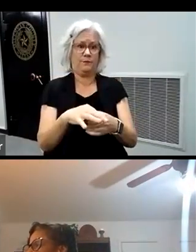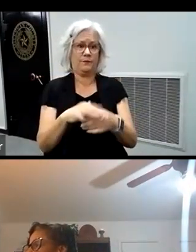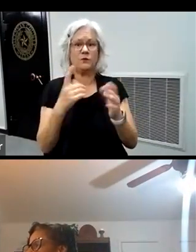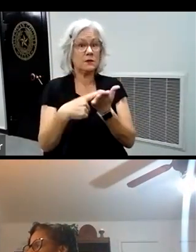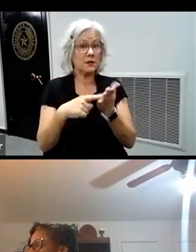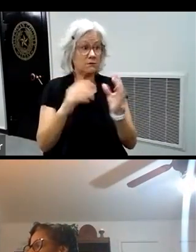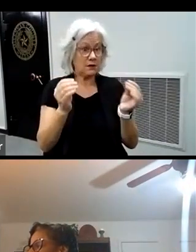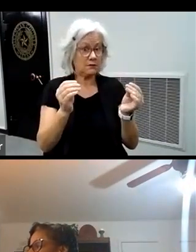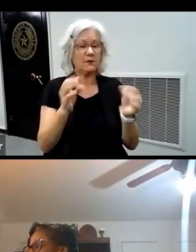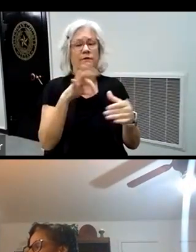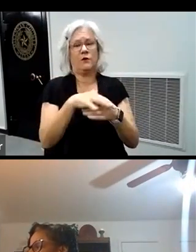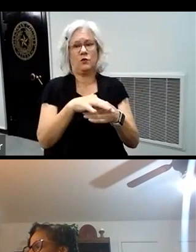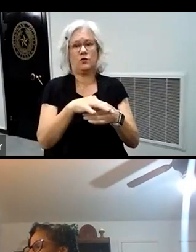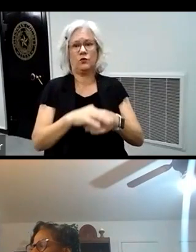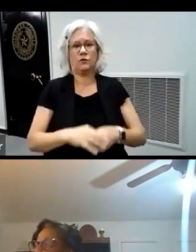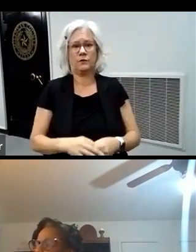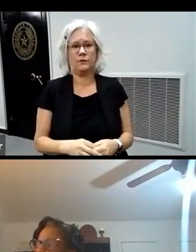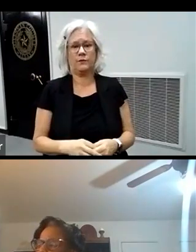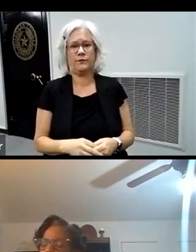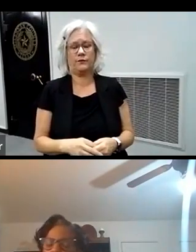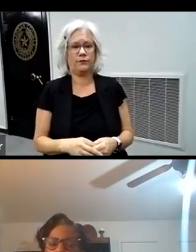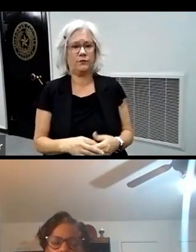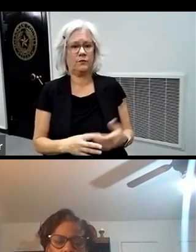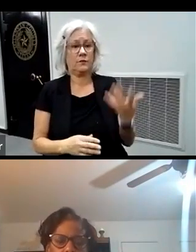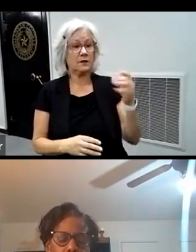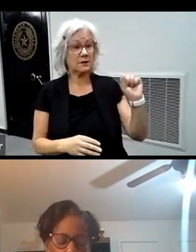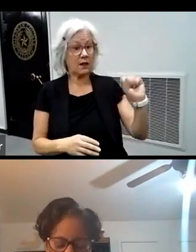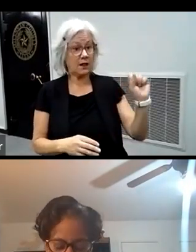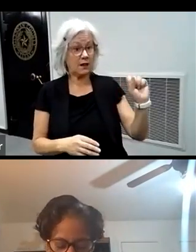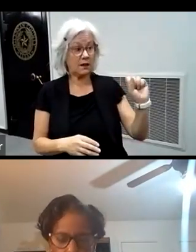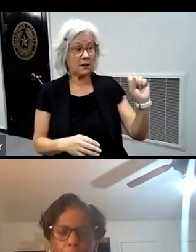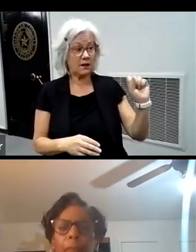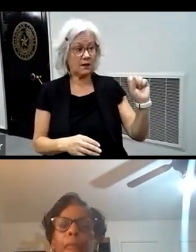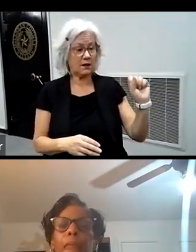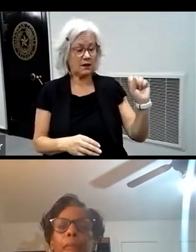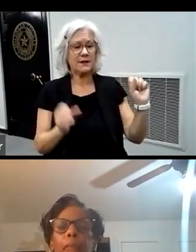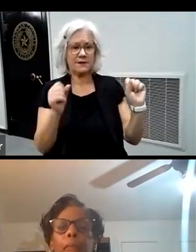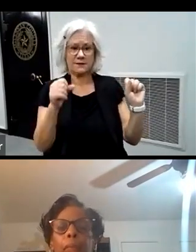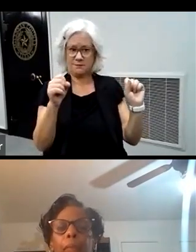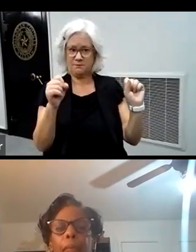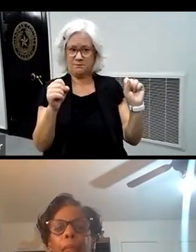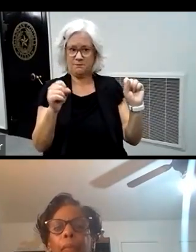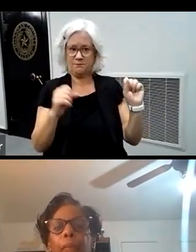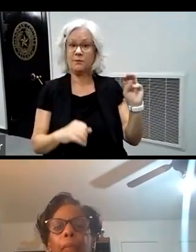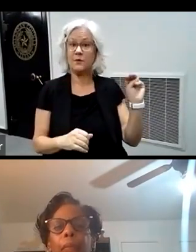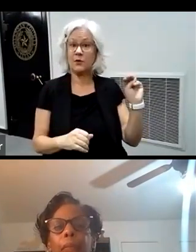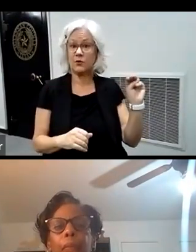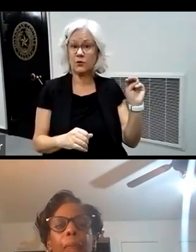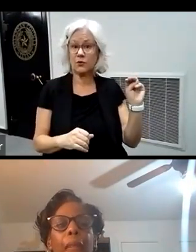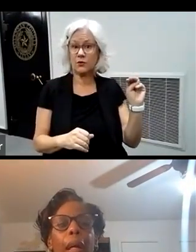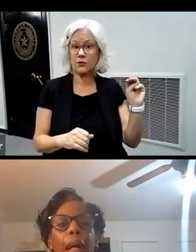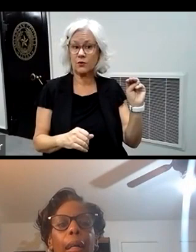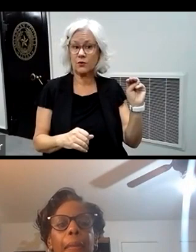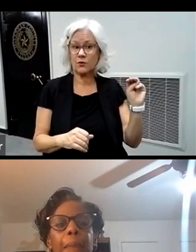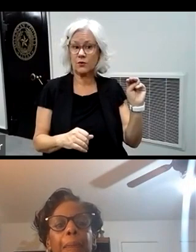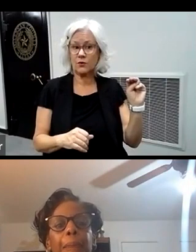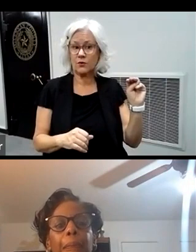discussion? No other discussion, call for a vote. Commissioner Snell, Aye. Commissioner